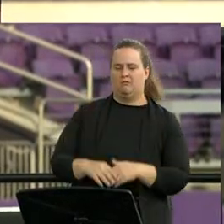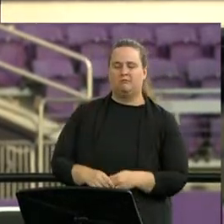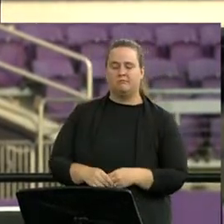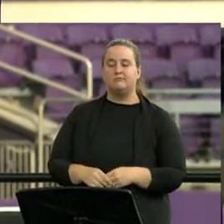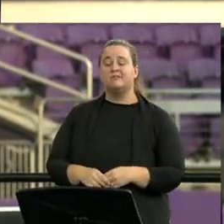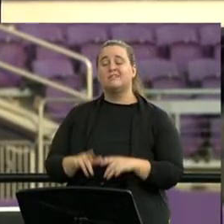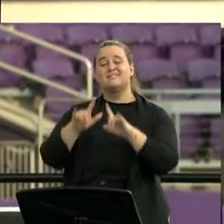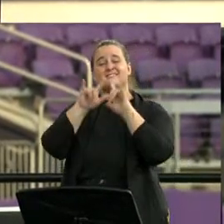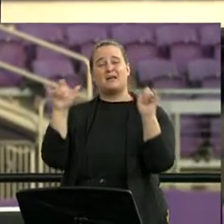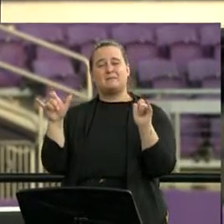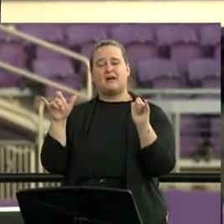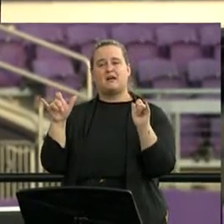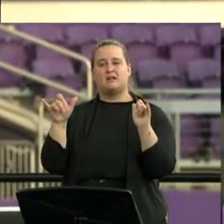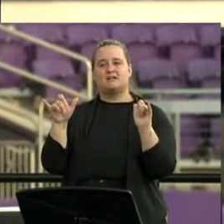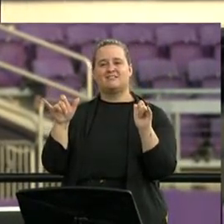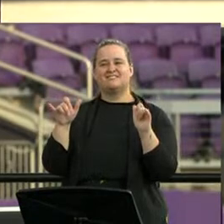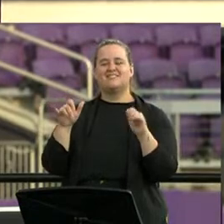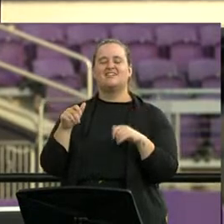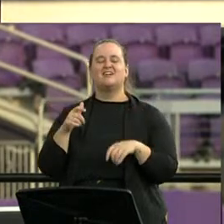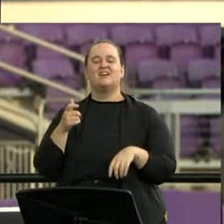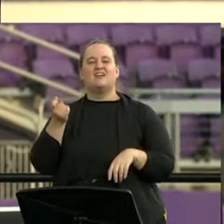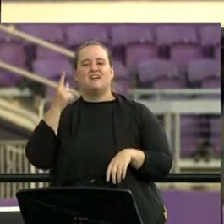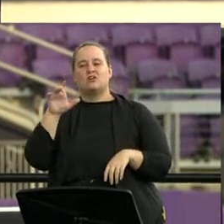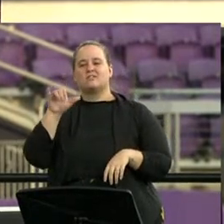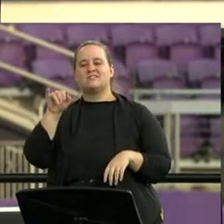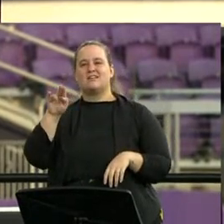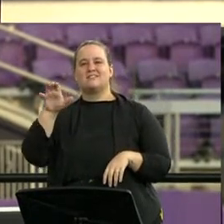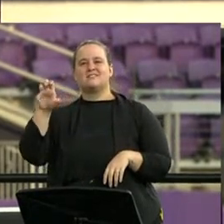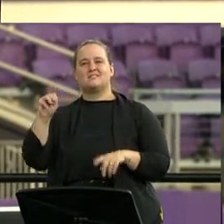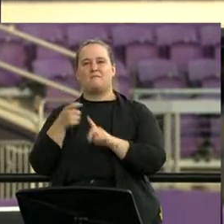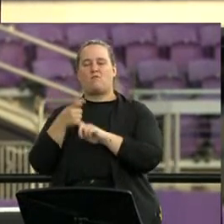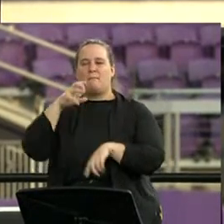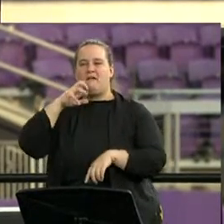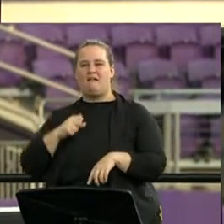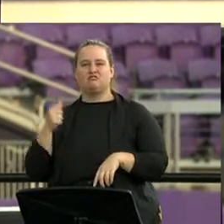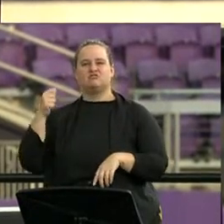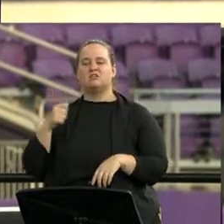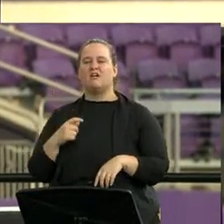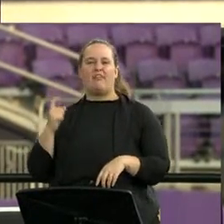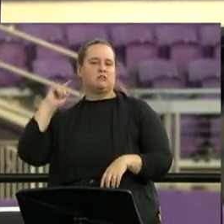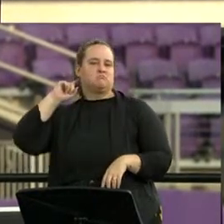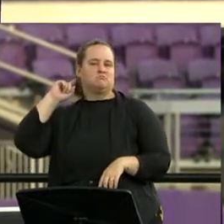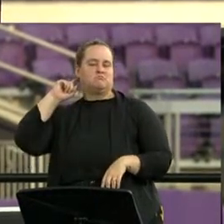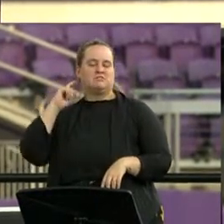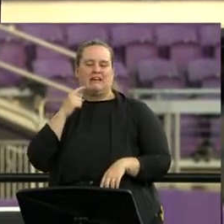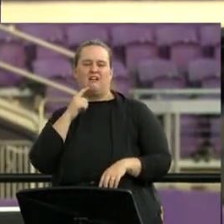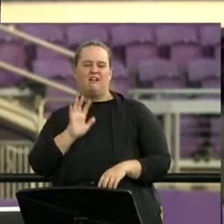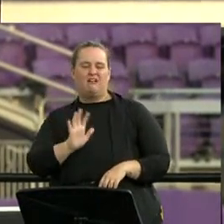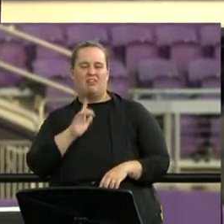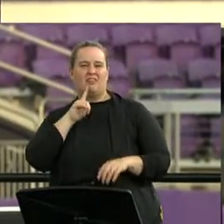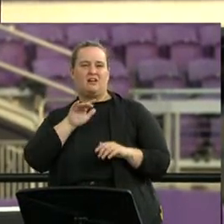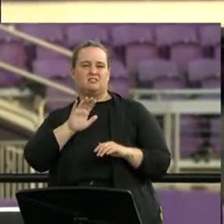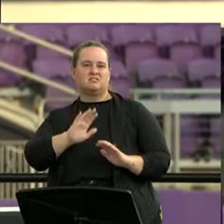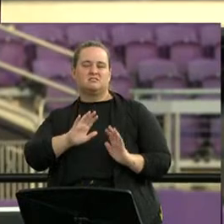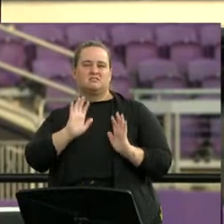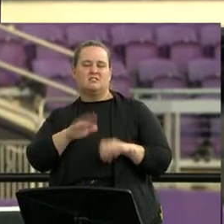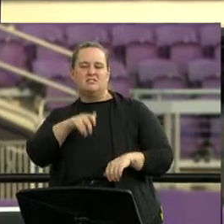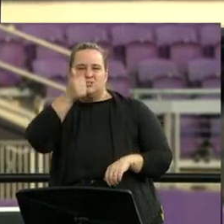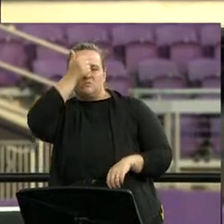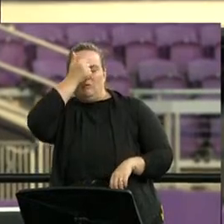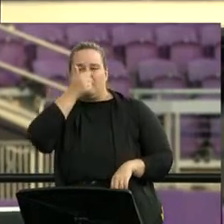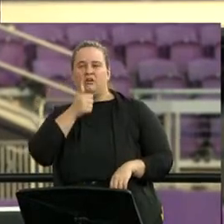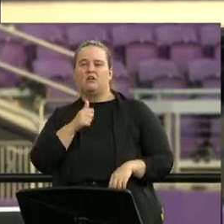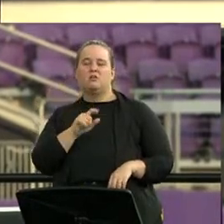At the same time, beware the cynicism of age. Beware the little voice in the back of your head telling you that something is stupid or